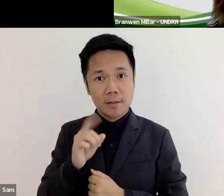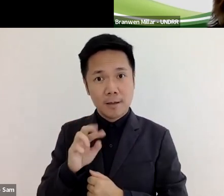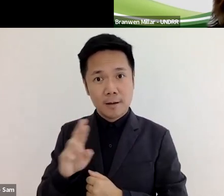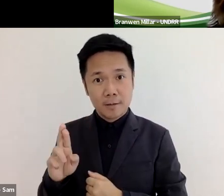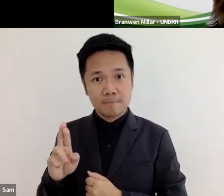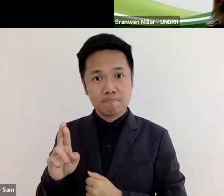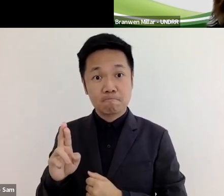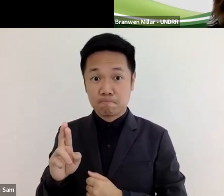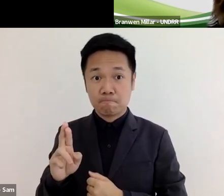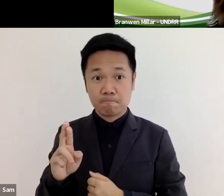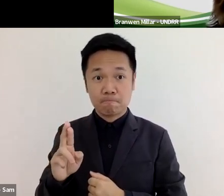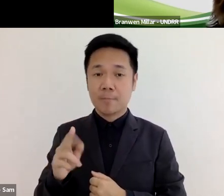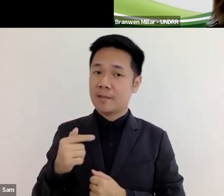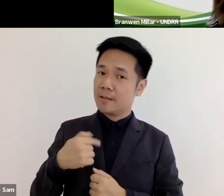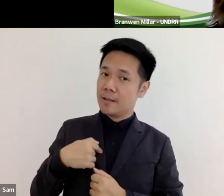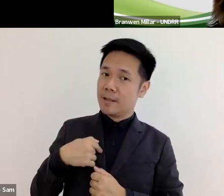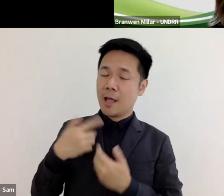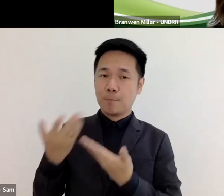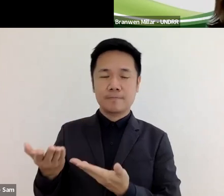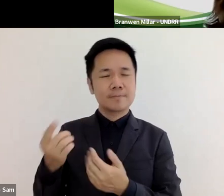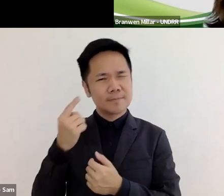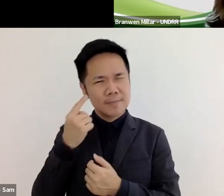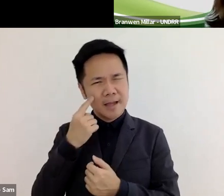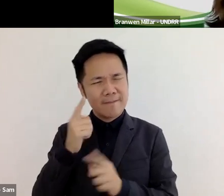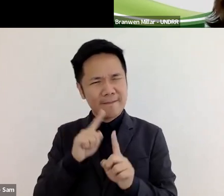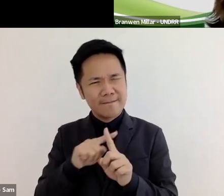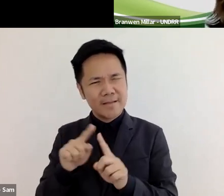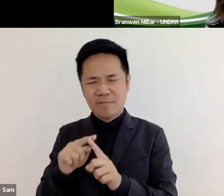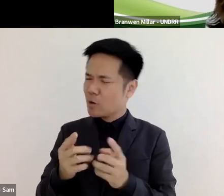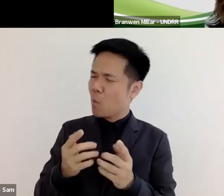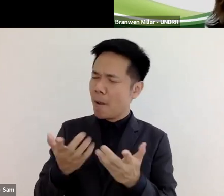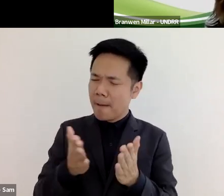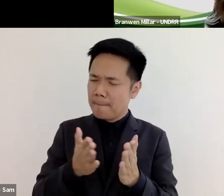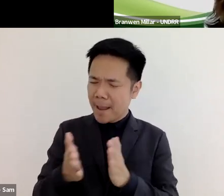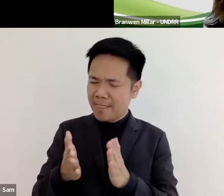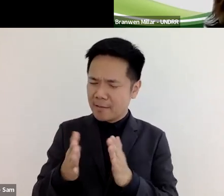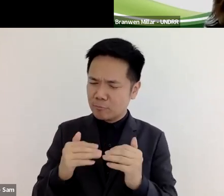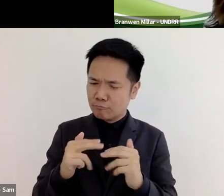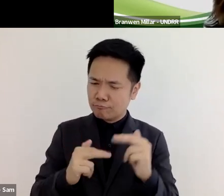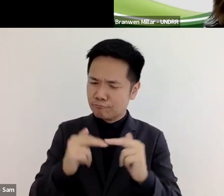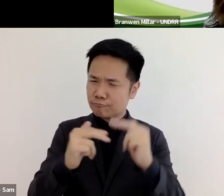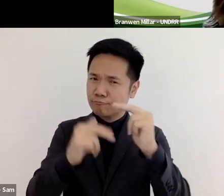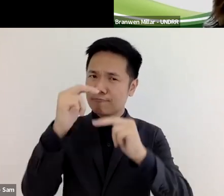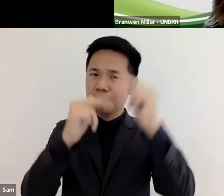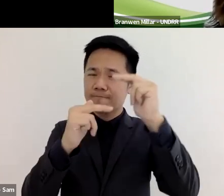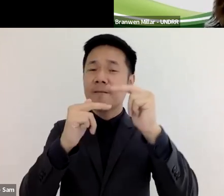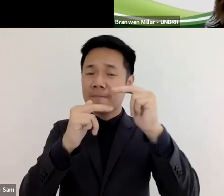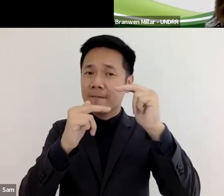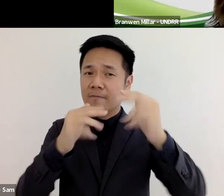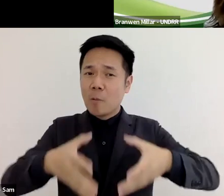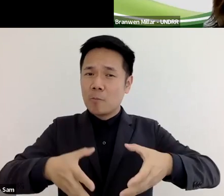reduction and recovery is actually started and being led by